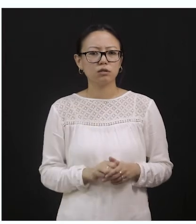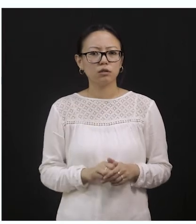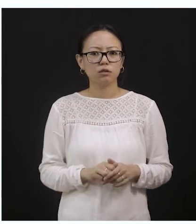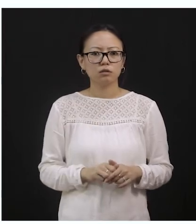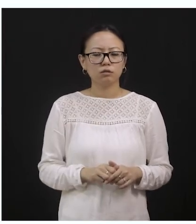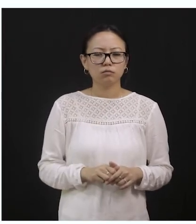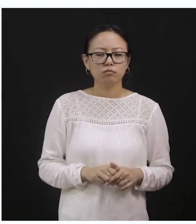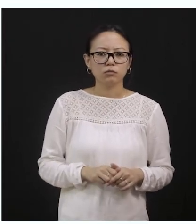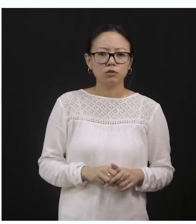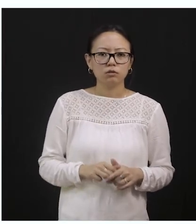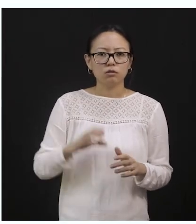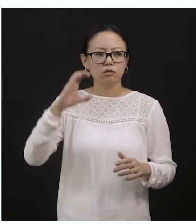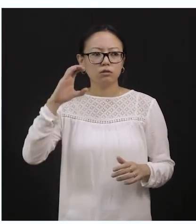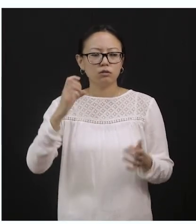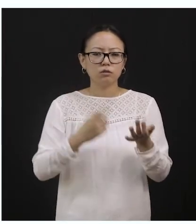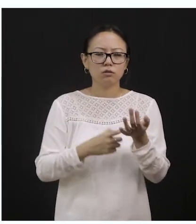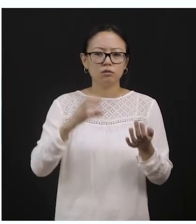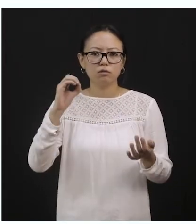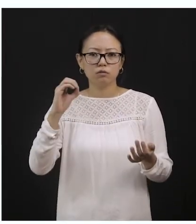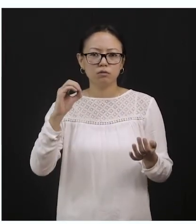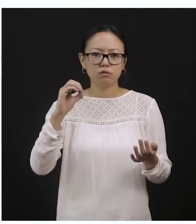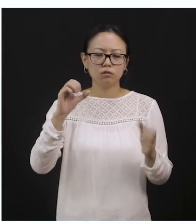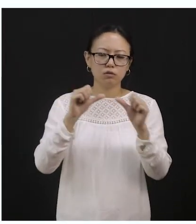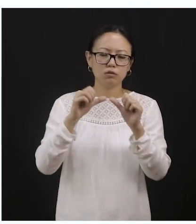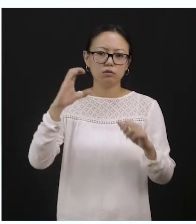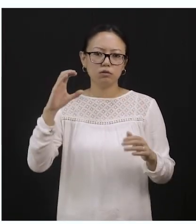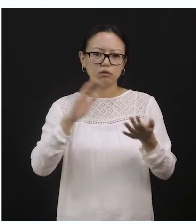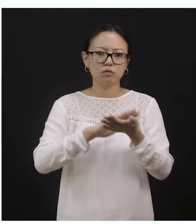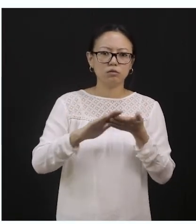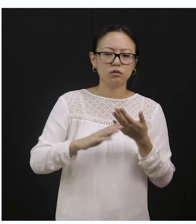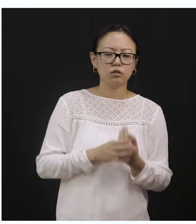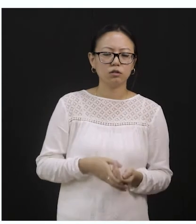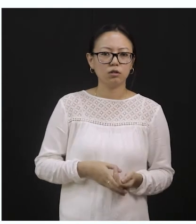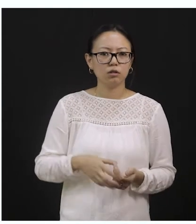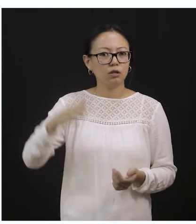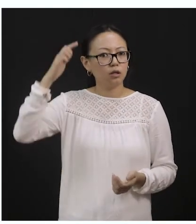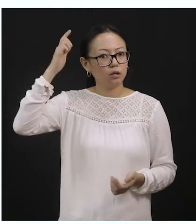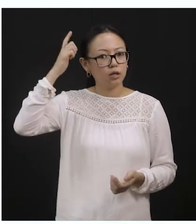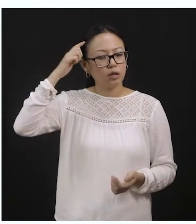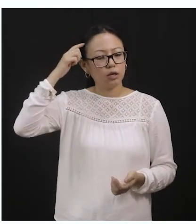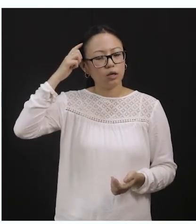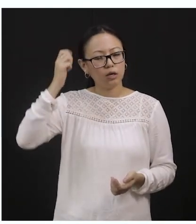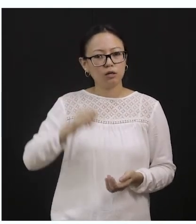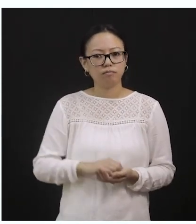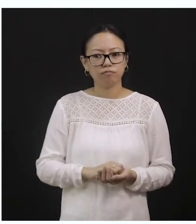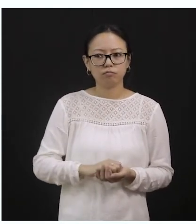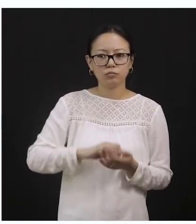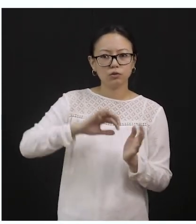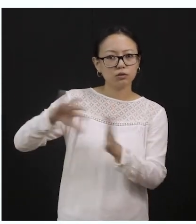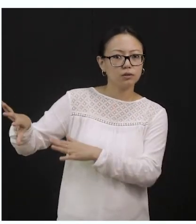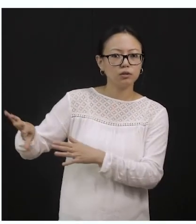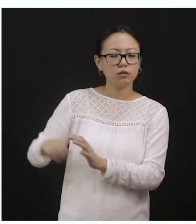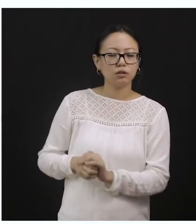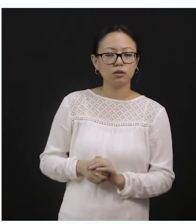for few weeks. Isn't that surprising and interesting? Okay, so when you pull out the head of the cockroach and leave the body just like